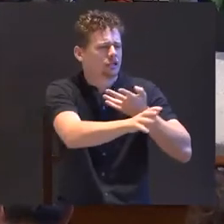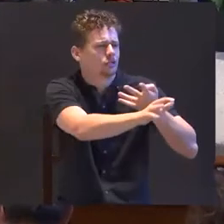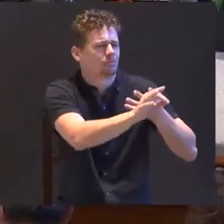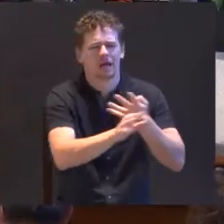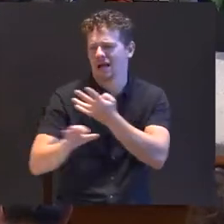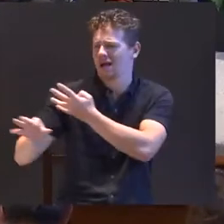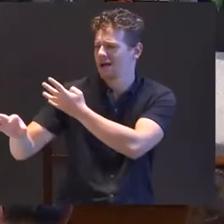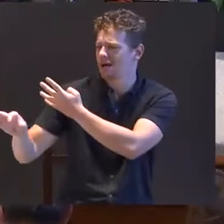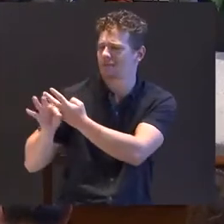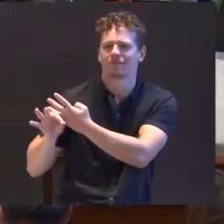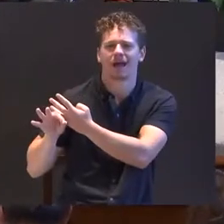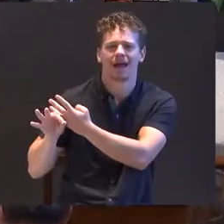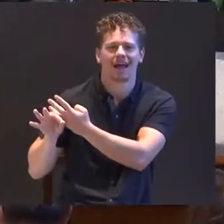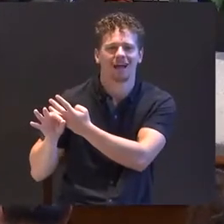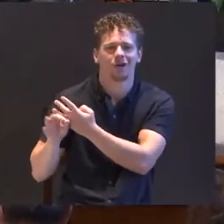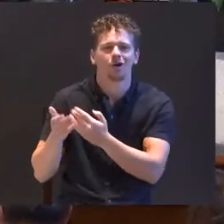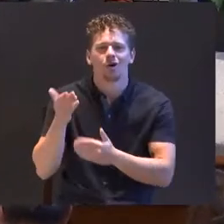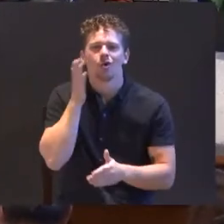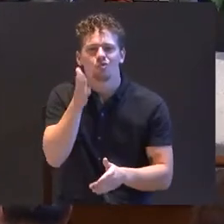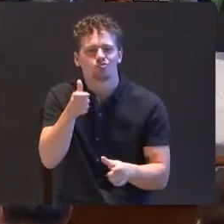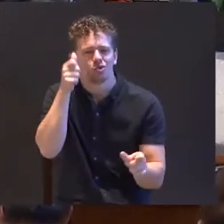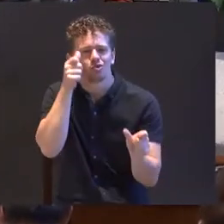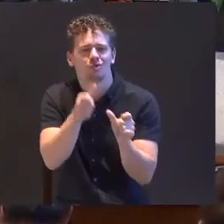you'll know by.